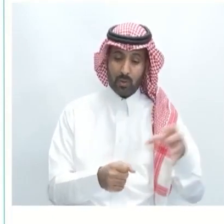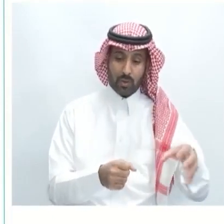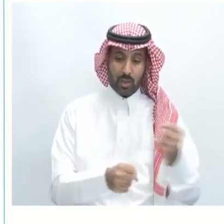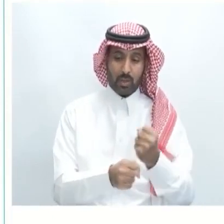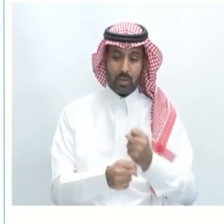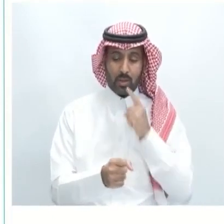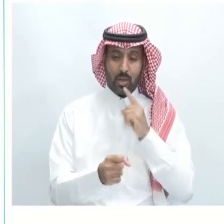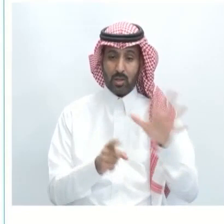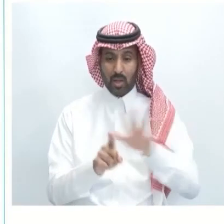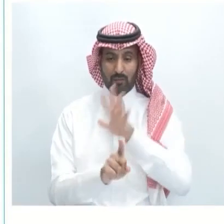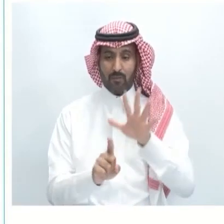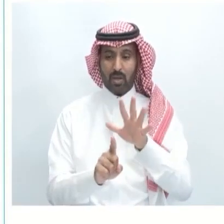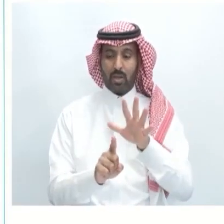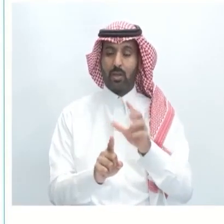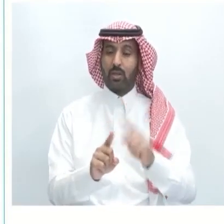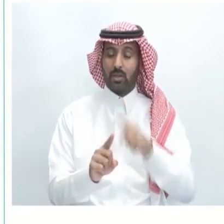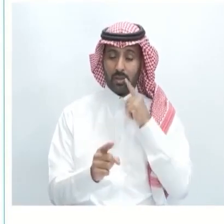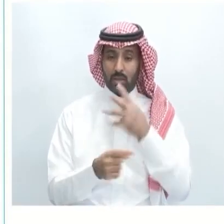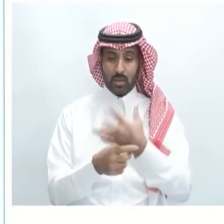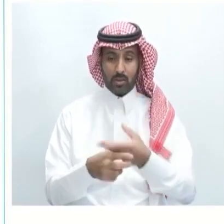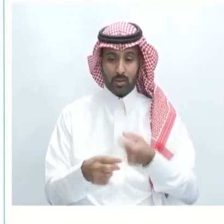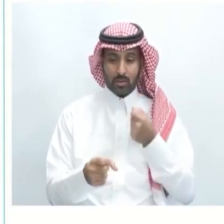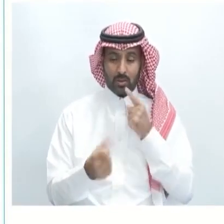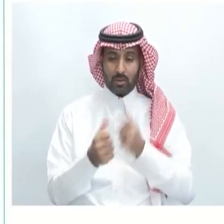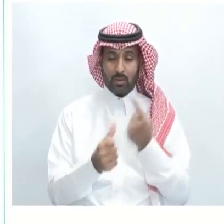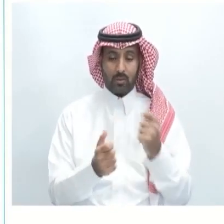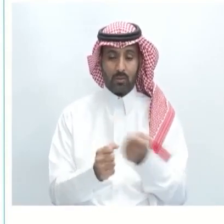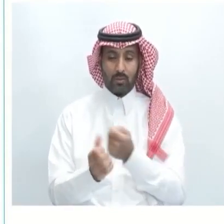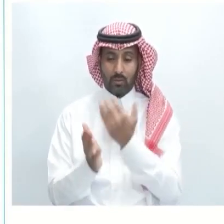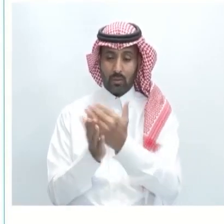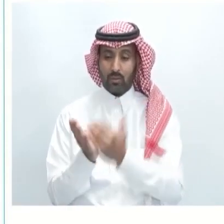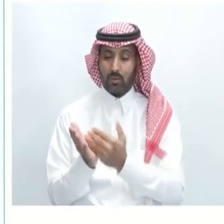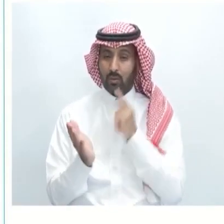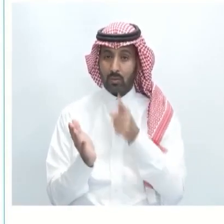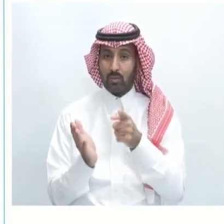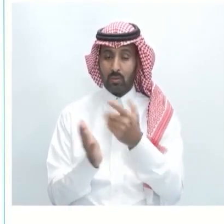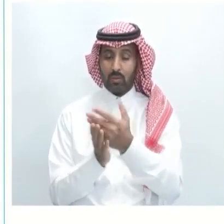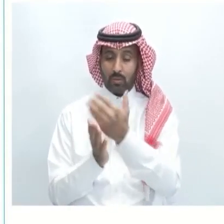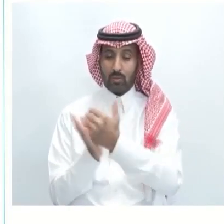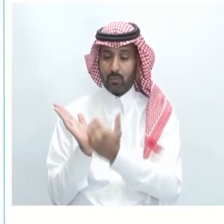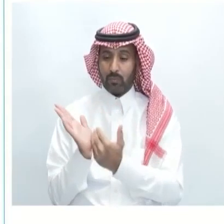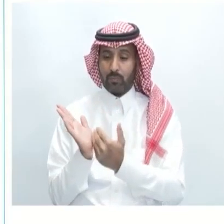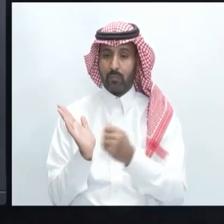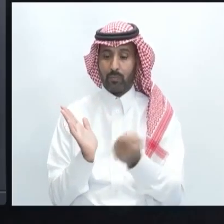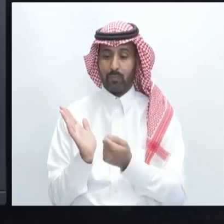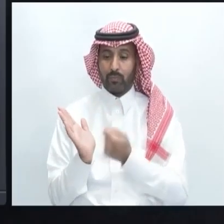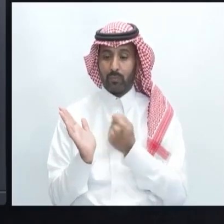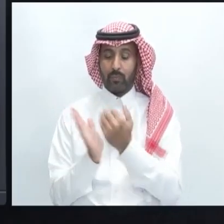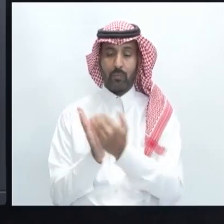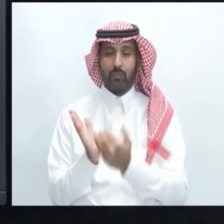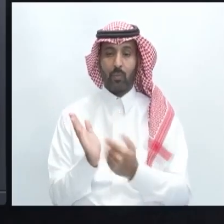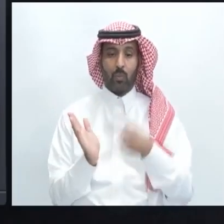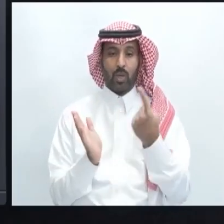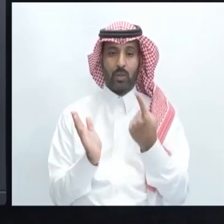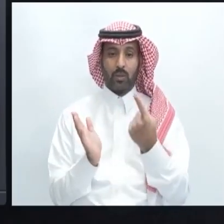and effect, it means the result. Number three, write a draft of your essay. So, of course, don't write just